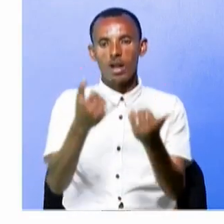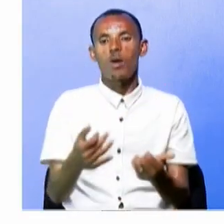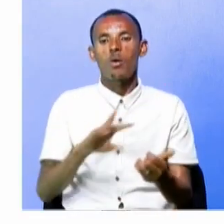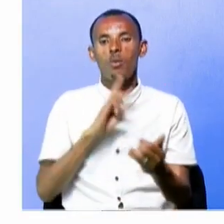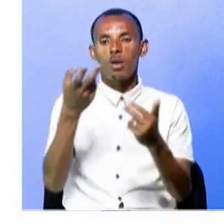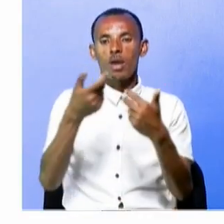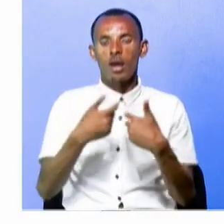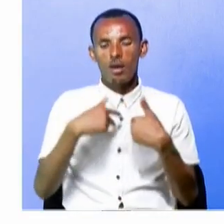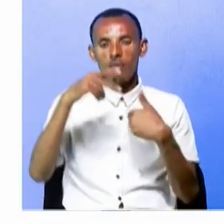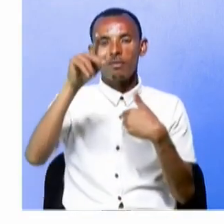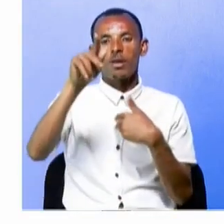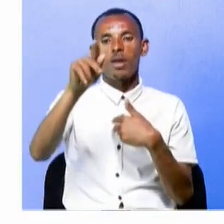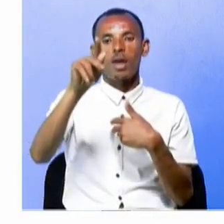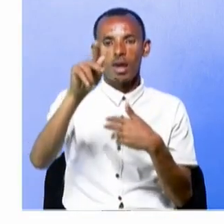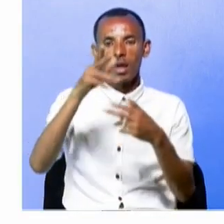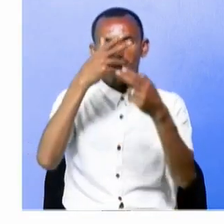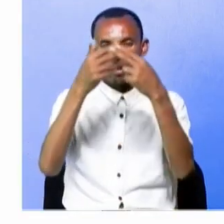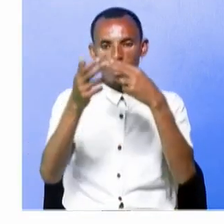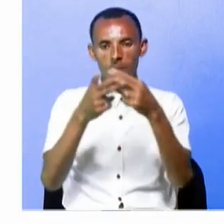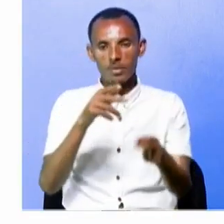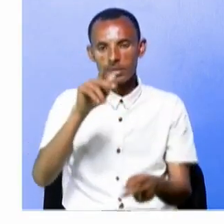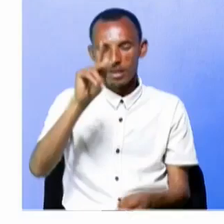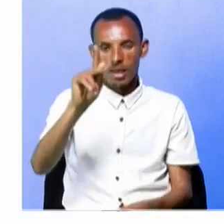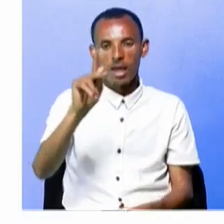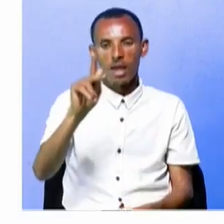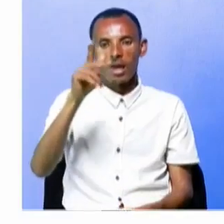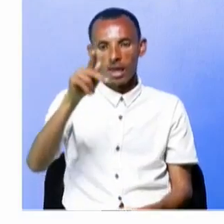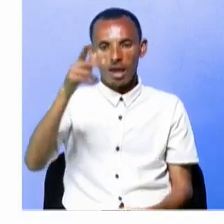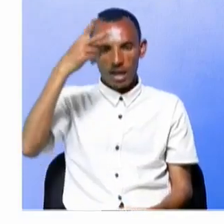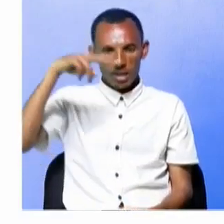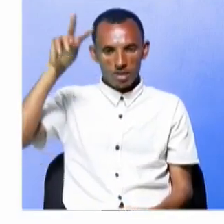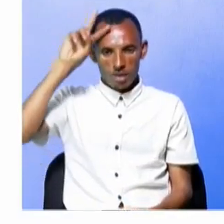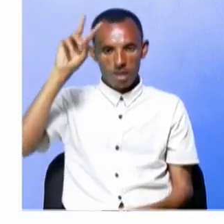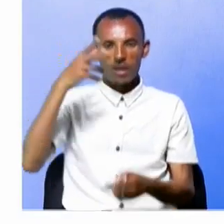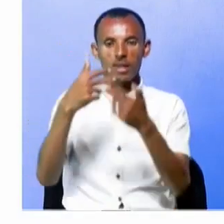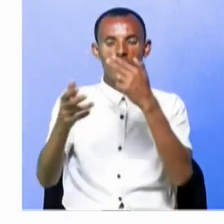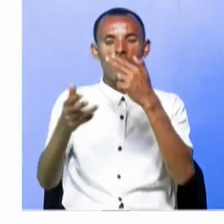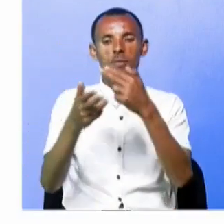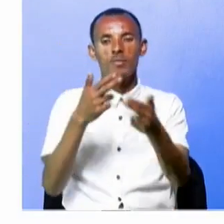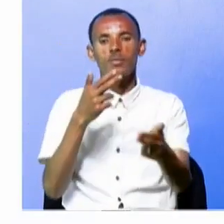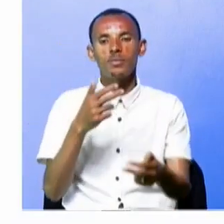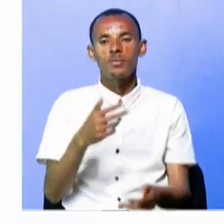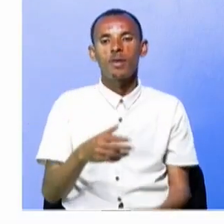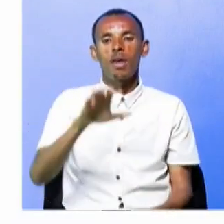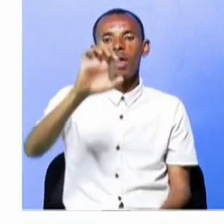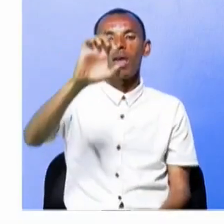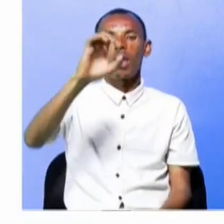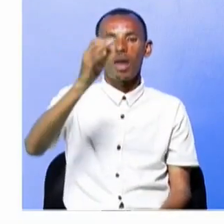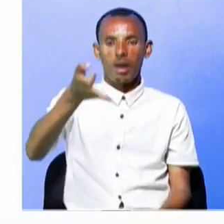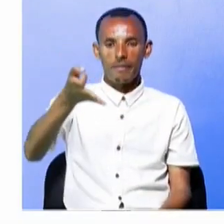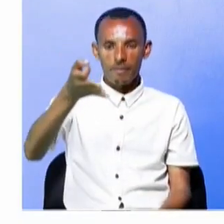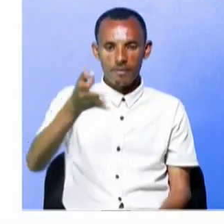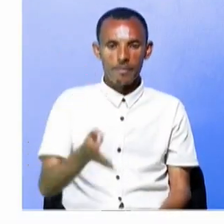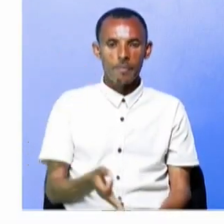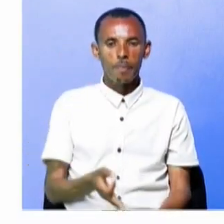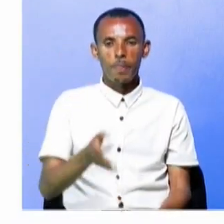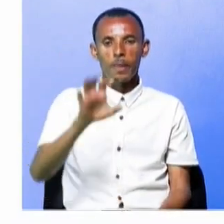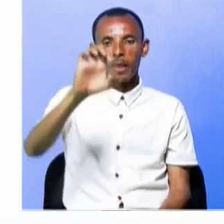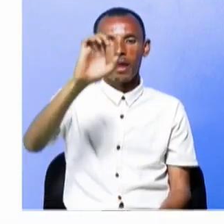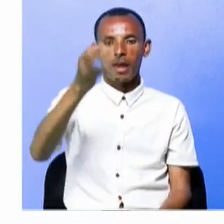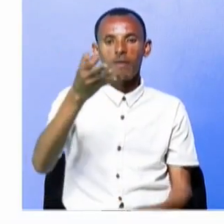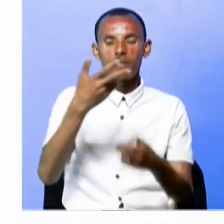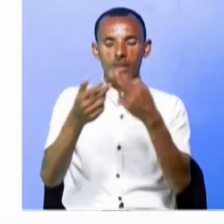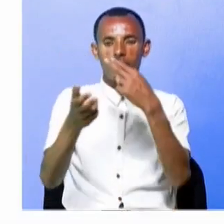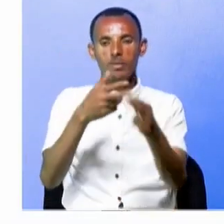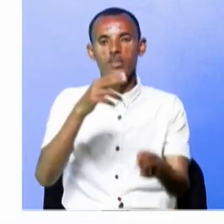K times K is K squared times EF